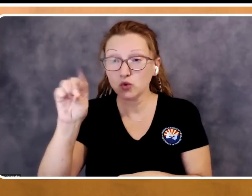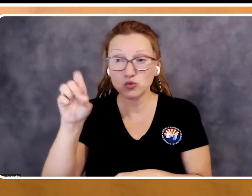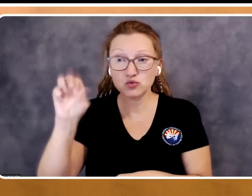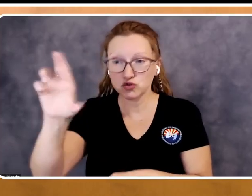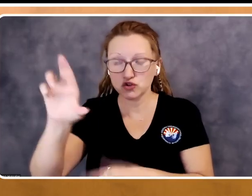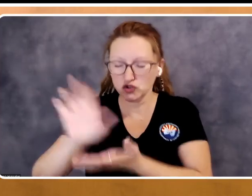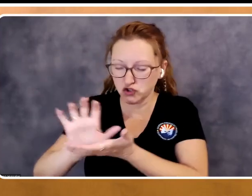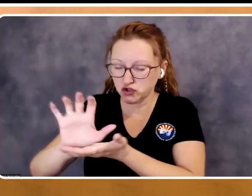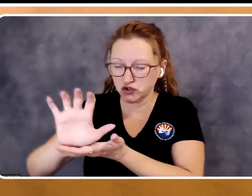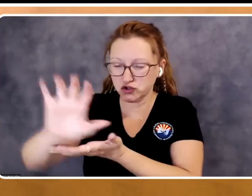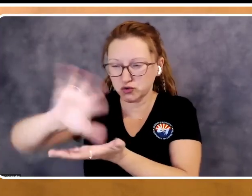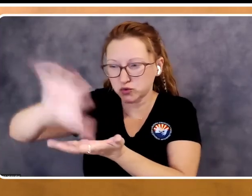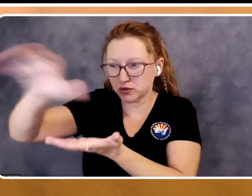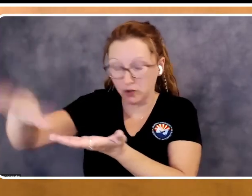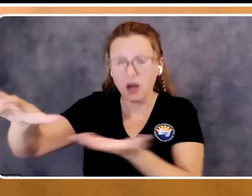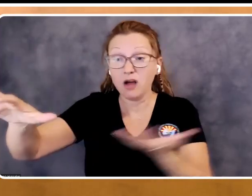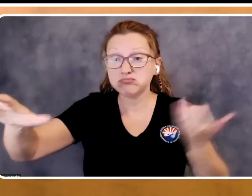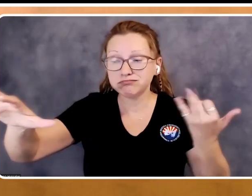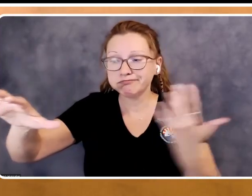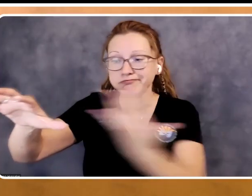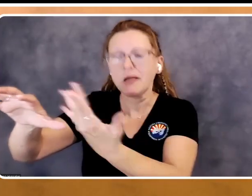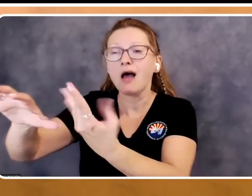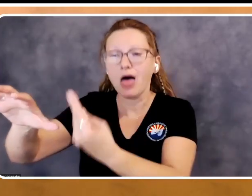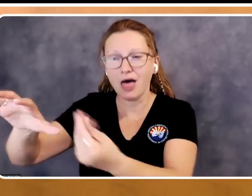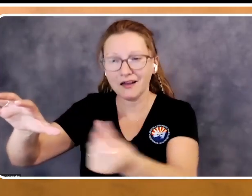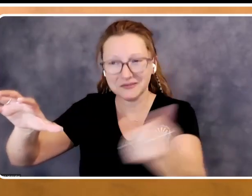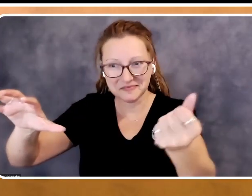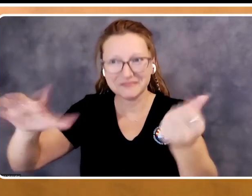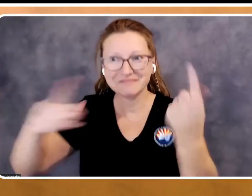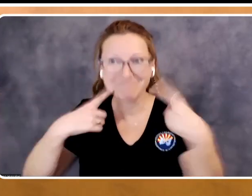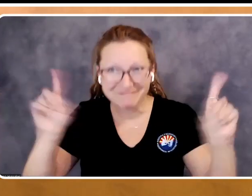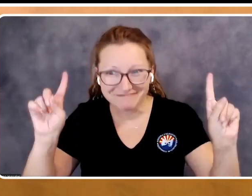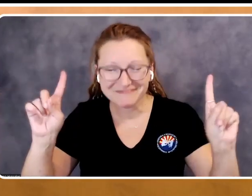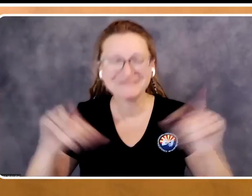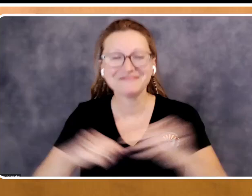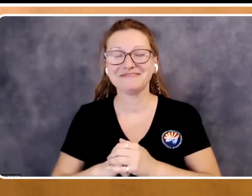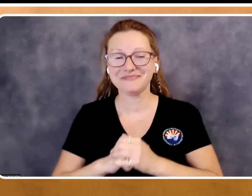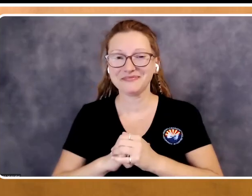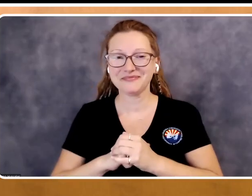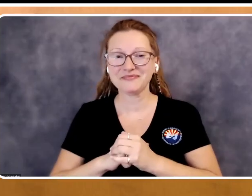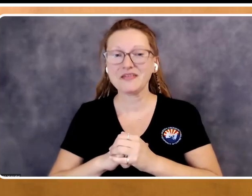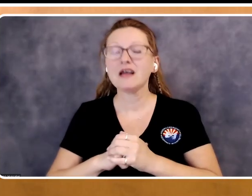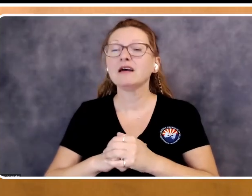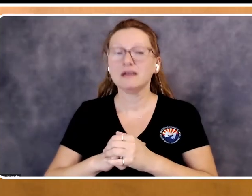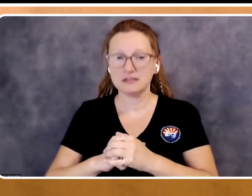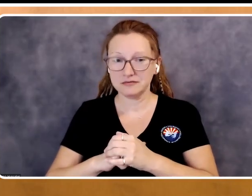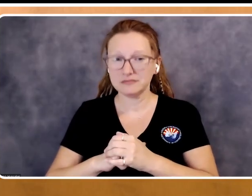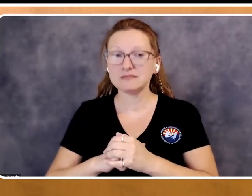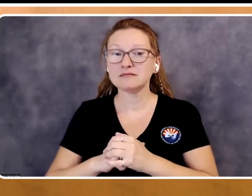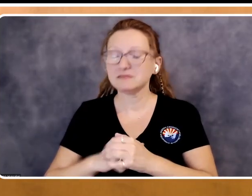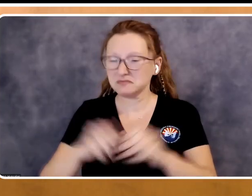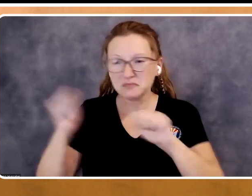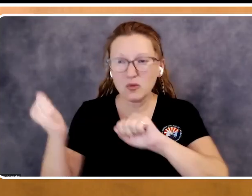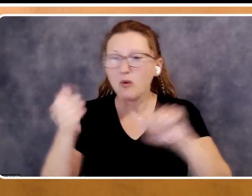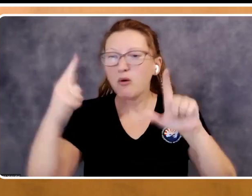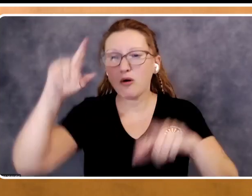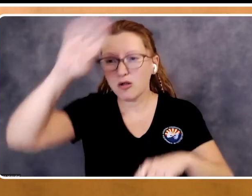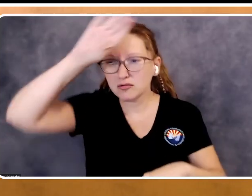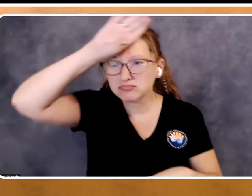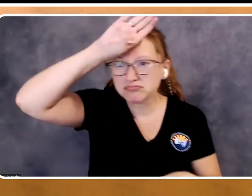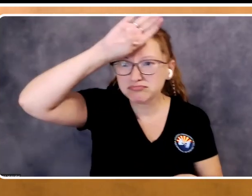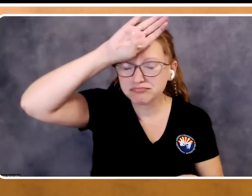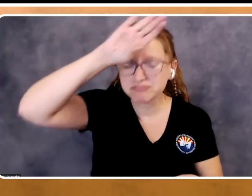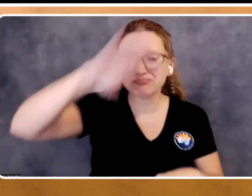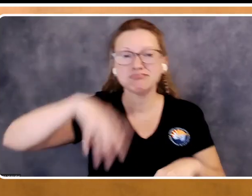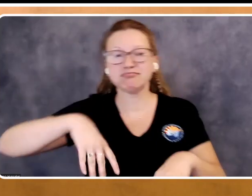were put in last night and improved today. And the crews and the heavy equipment operators and all the engines,